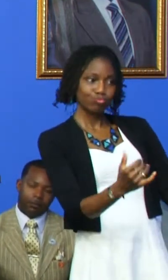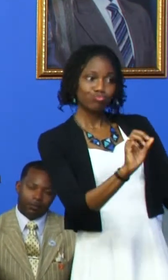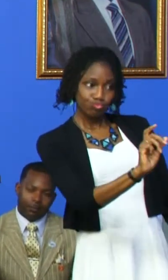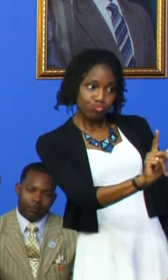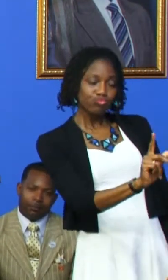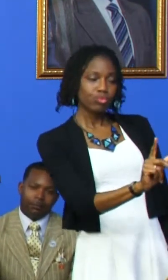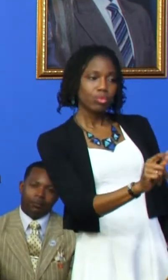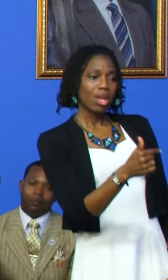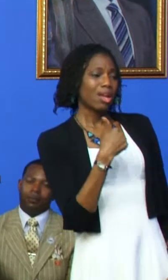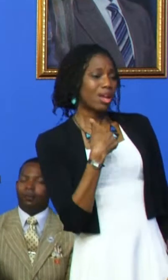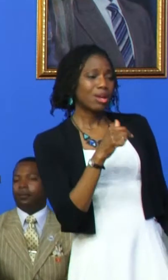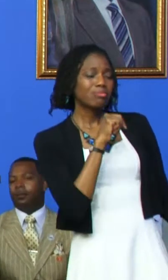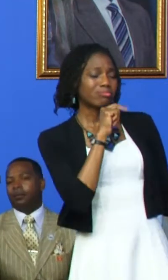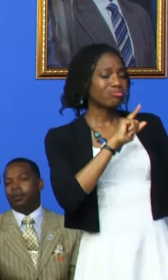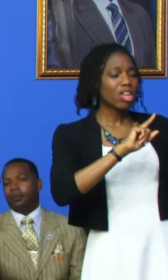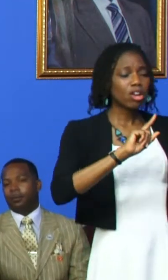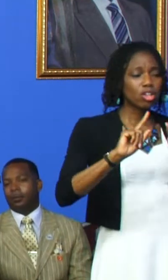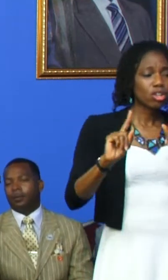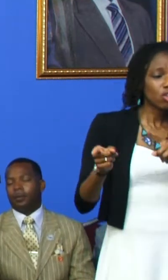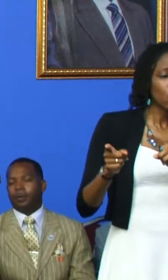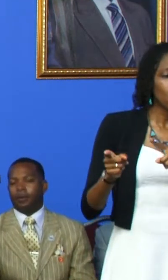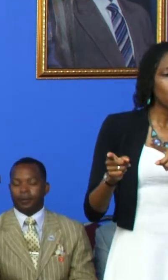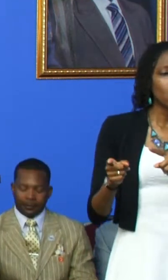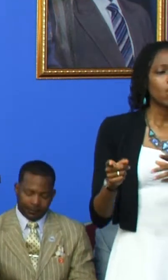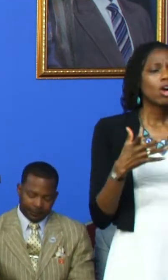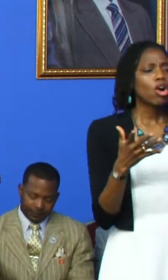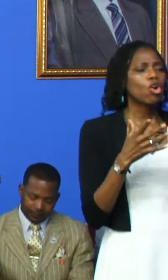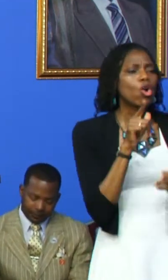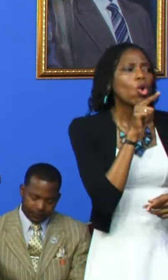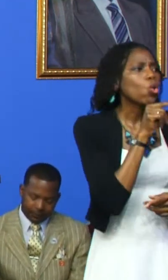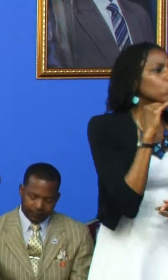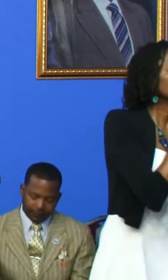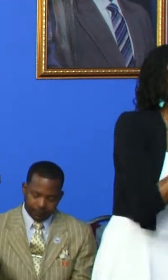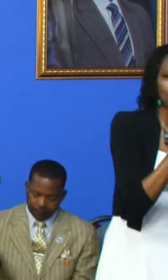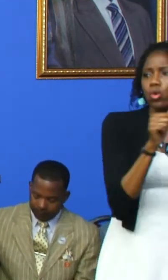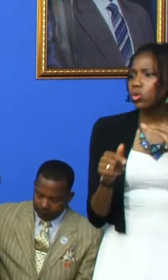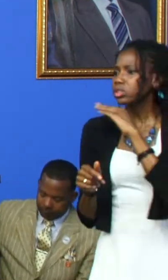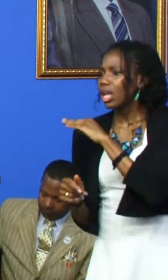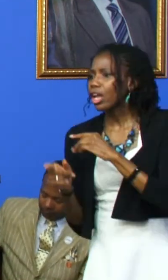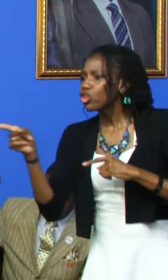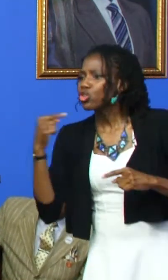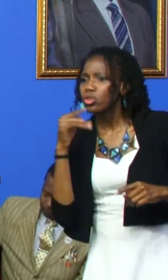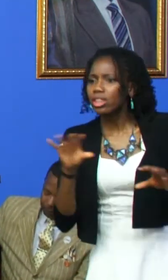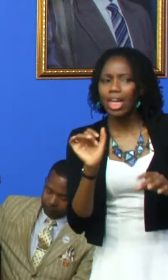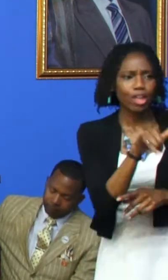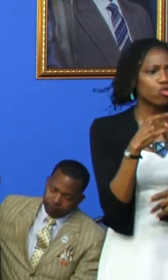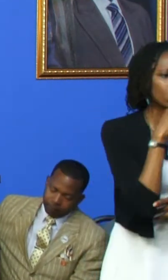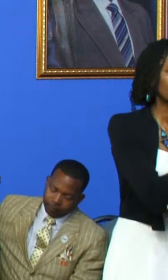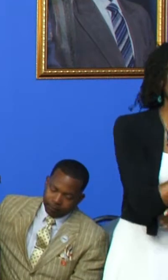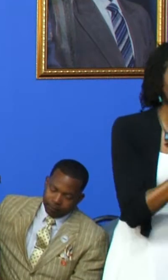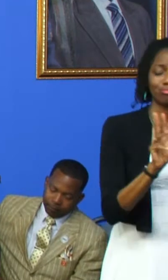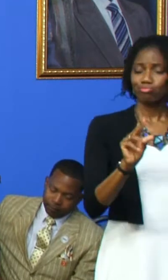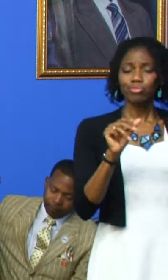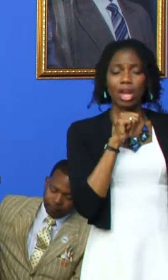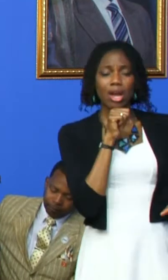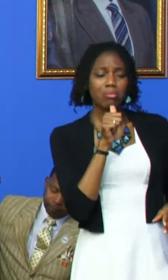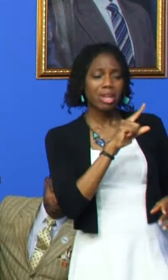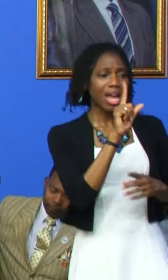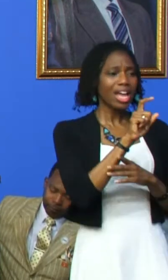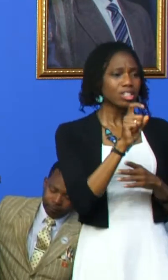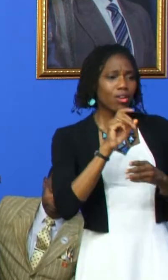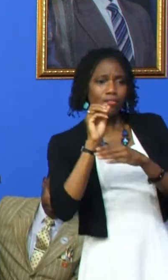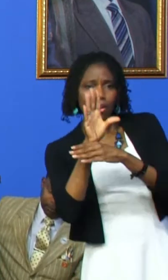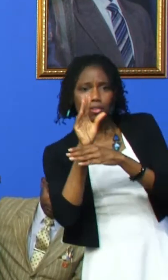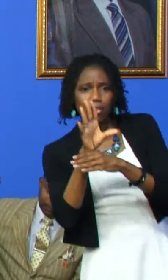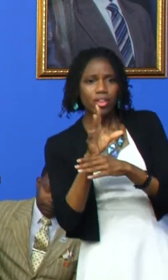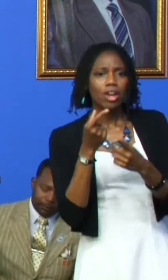I ain't going to go by whether they lying, you did, you didn't. I ain't asking for no video. I'm not getting